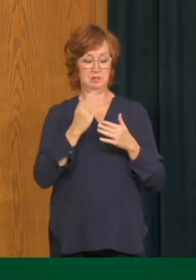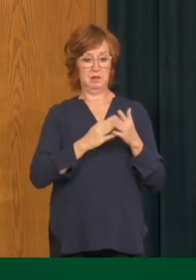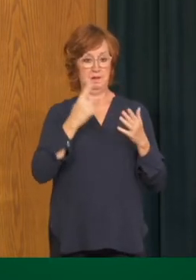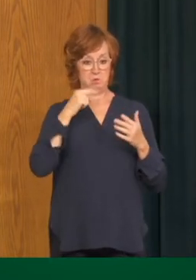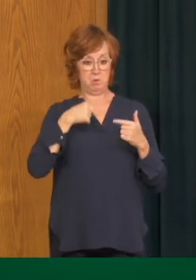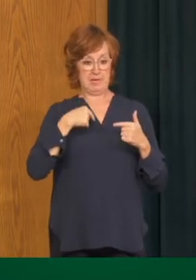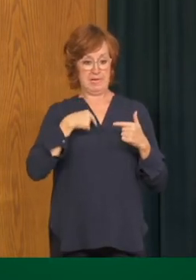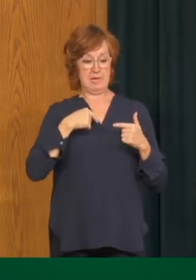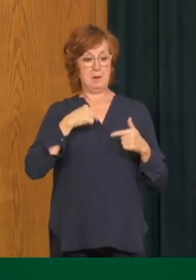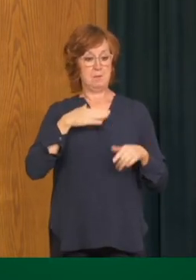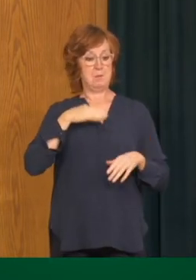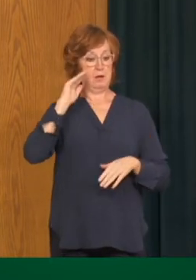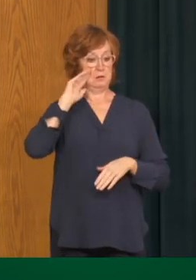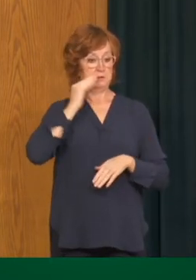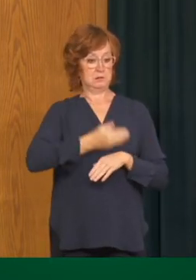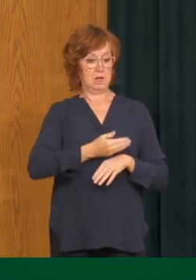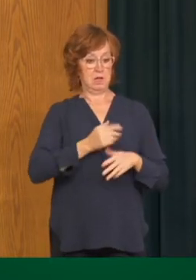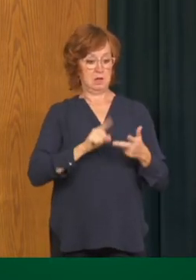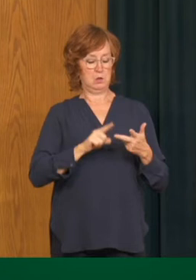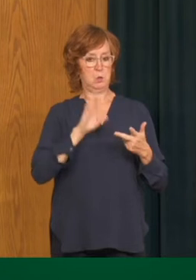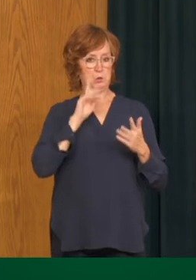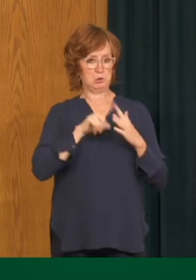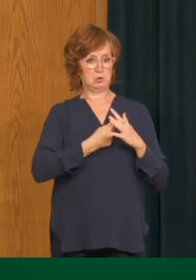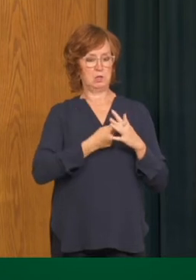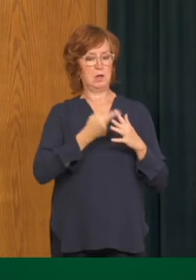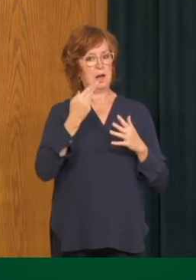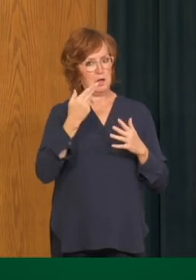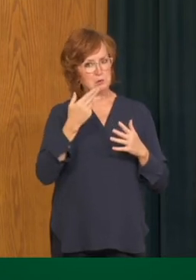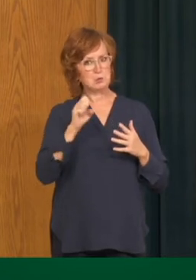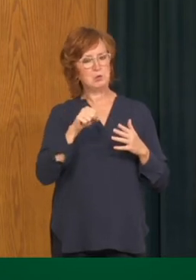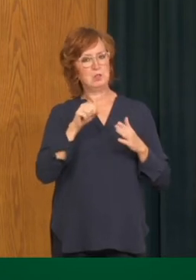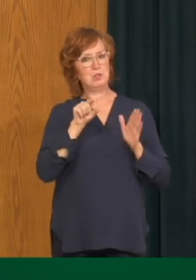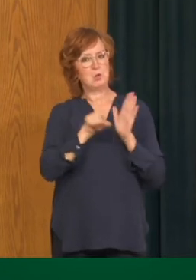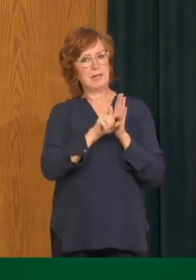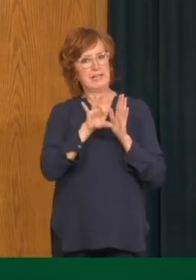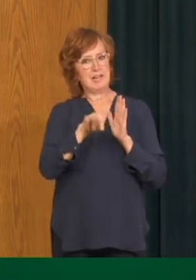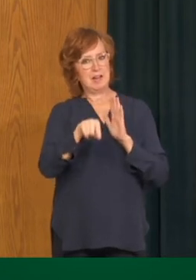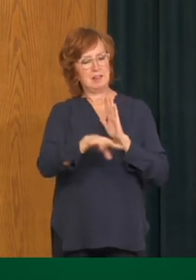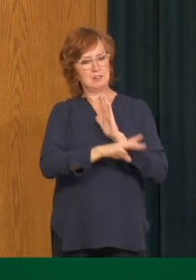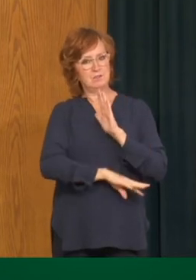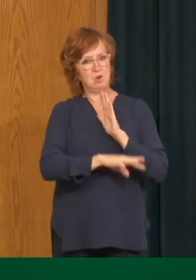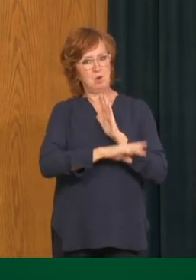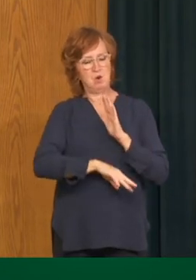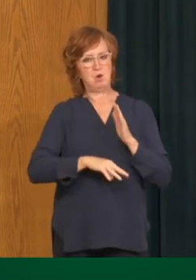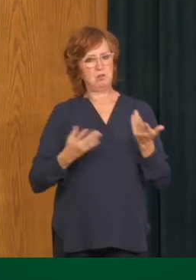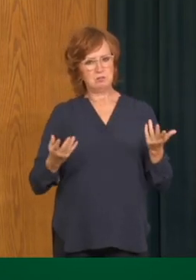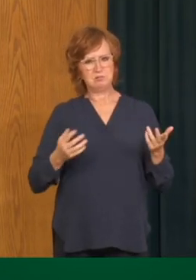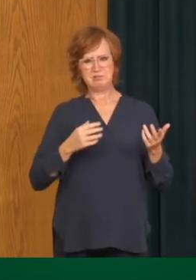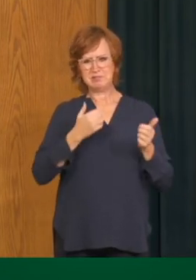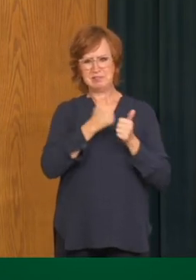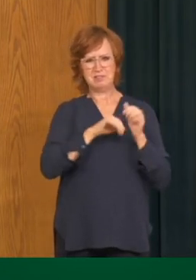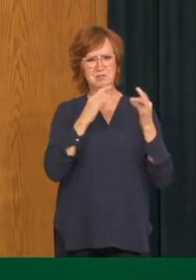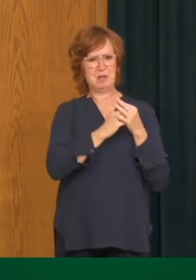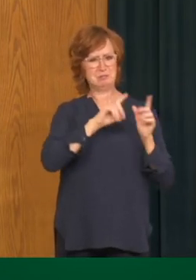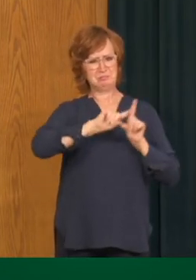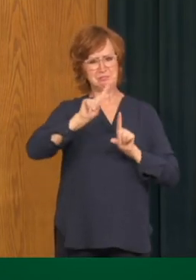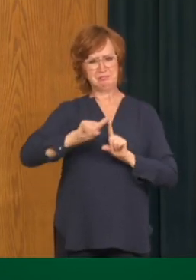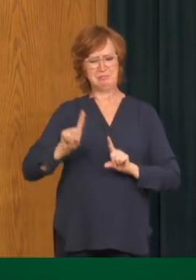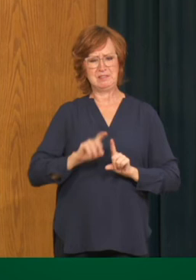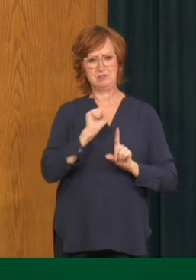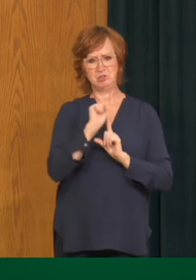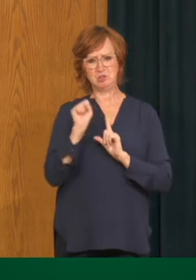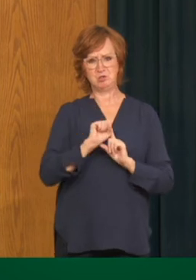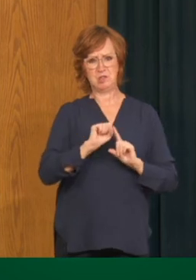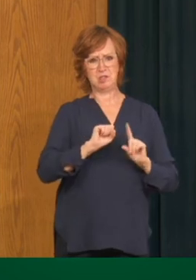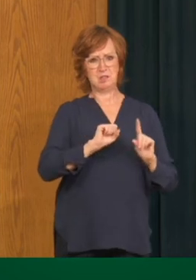my case, I have one child only starting school in high school. But parents may be in different situations. But again, in